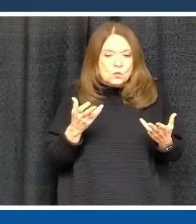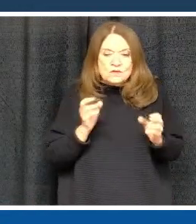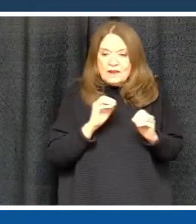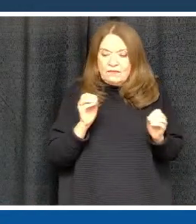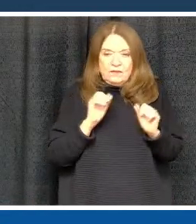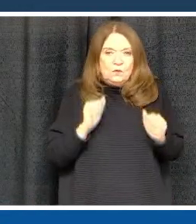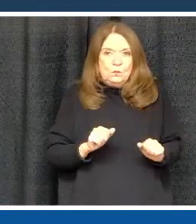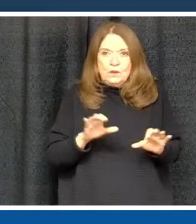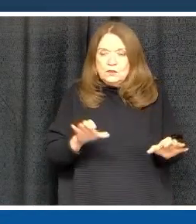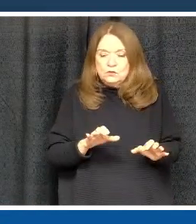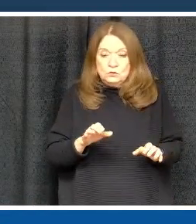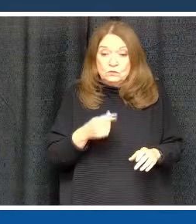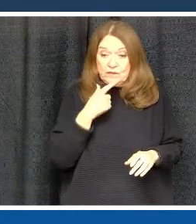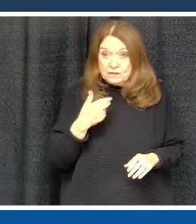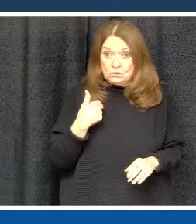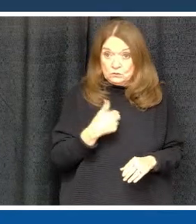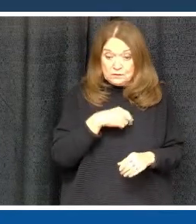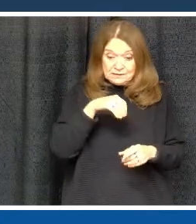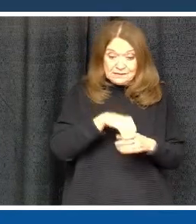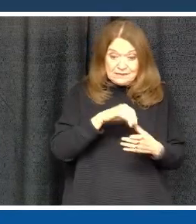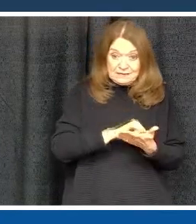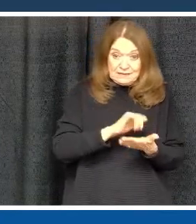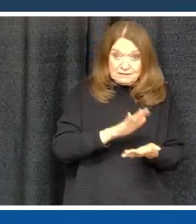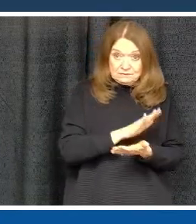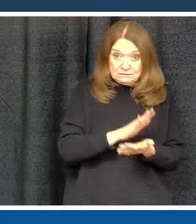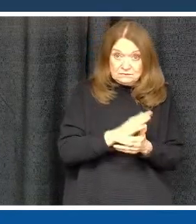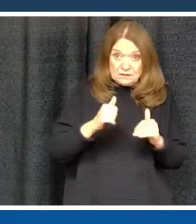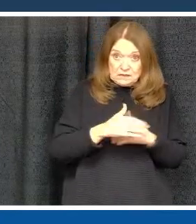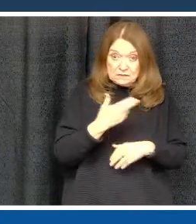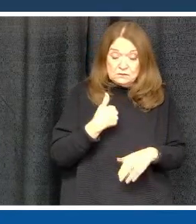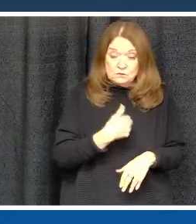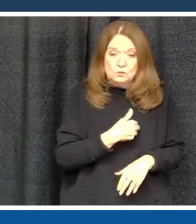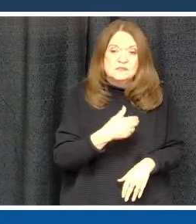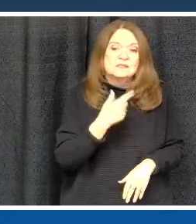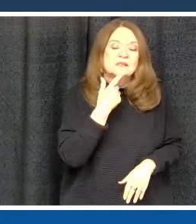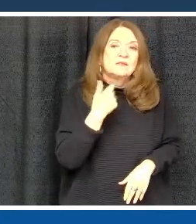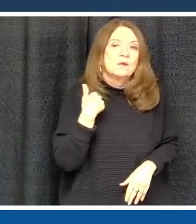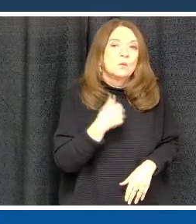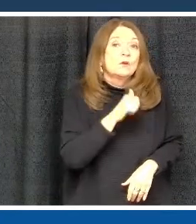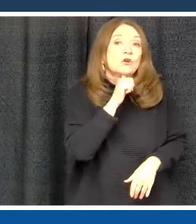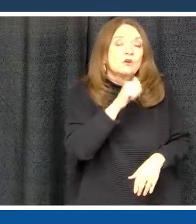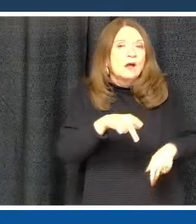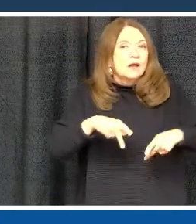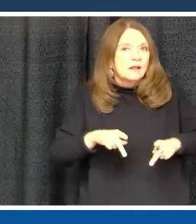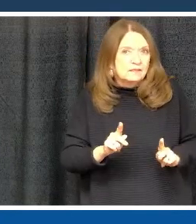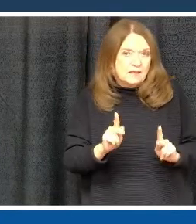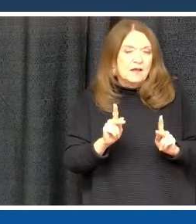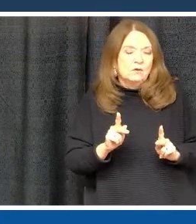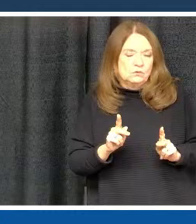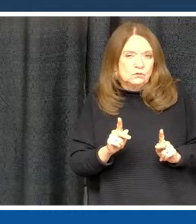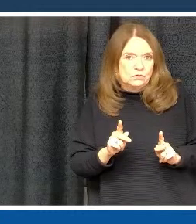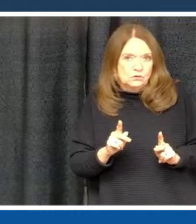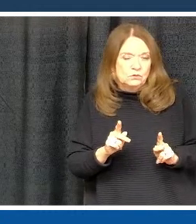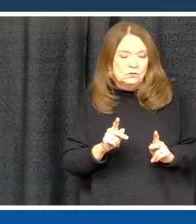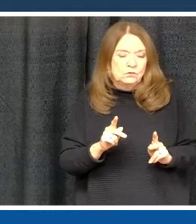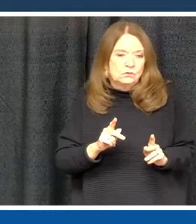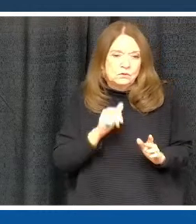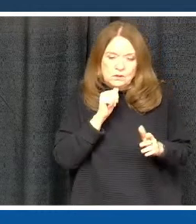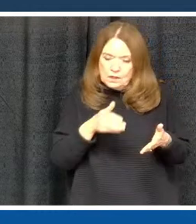told inside of this document that they had sent out to us that we are not allowed,